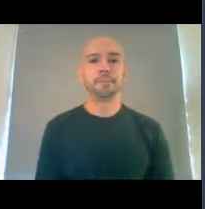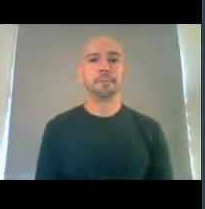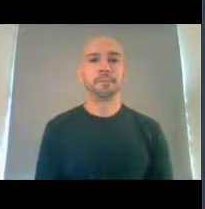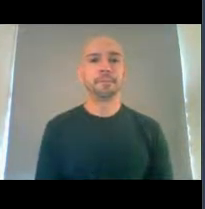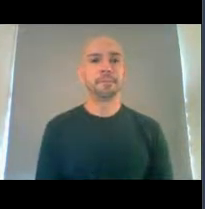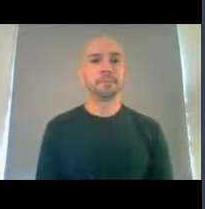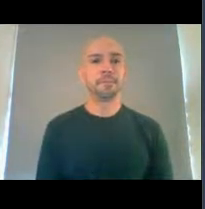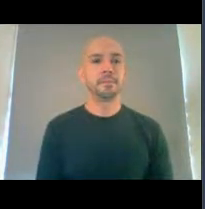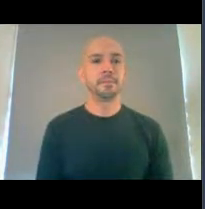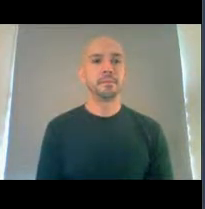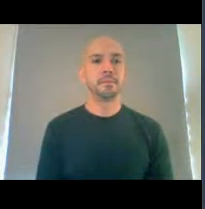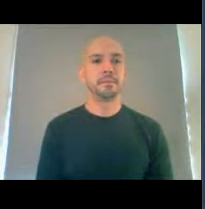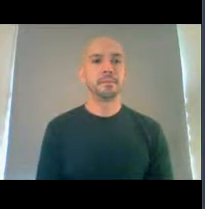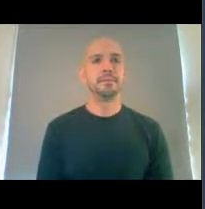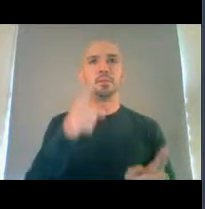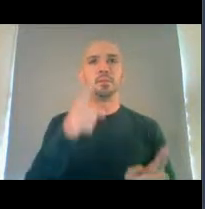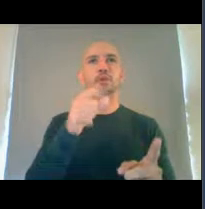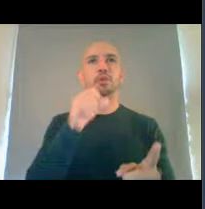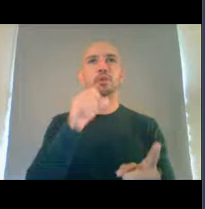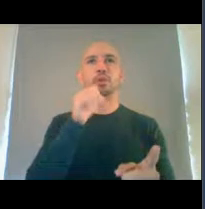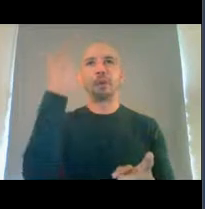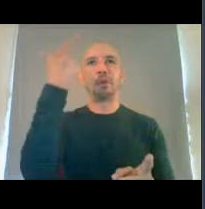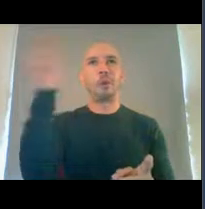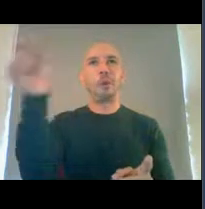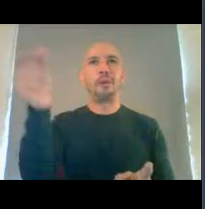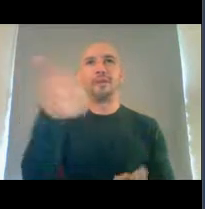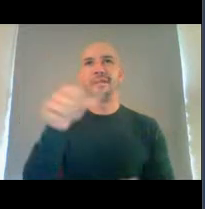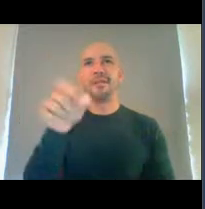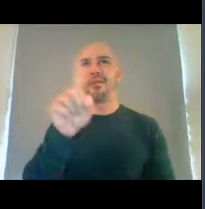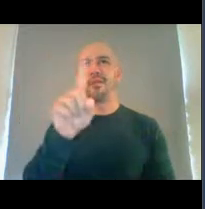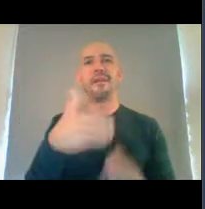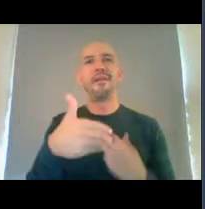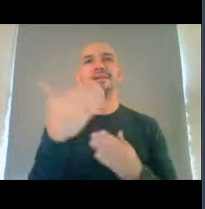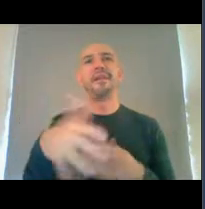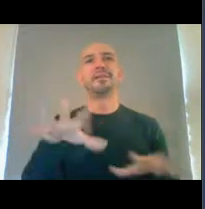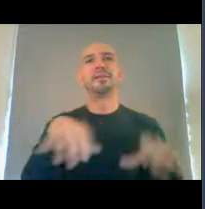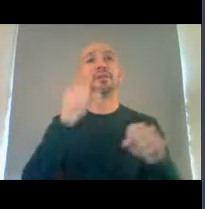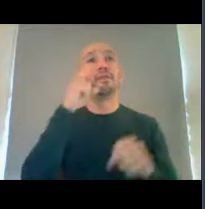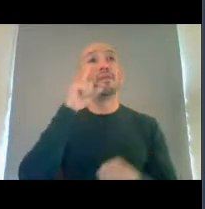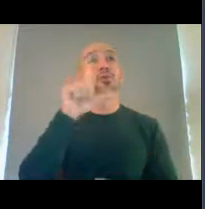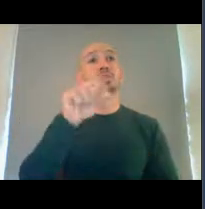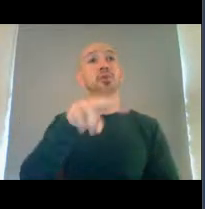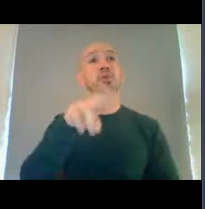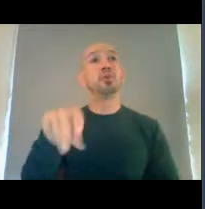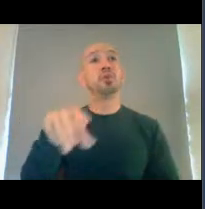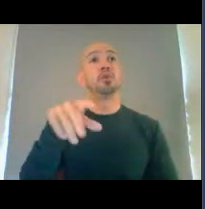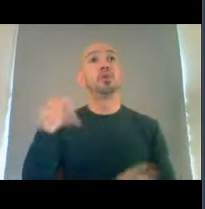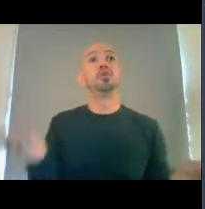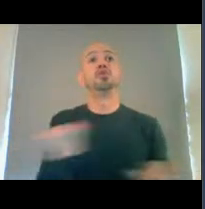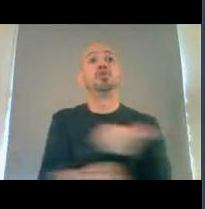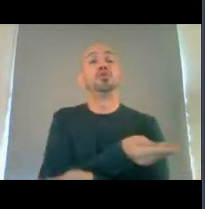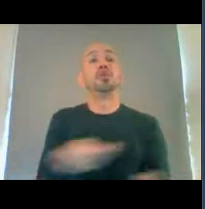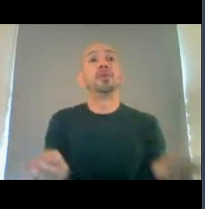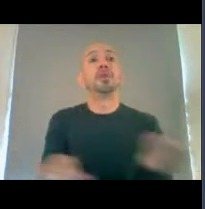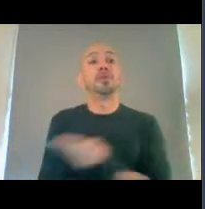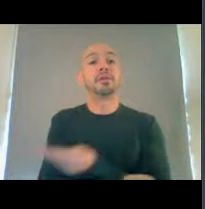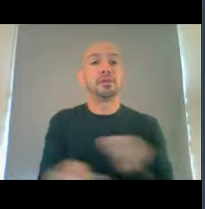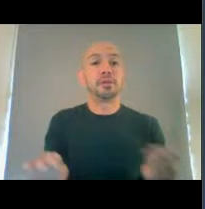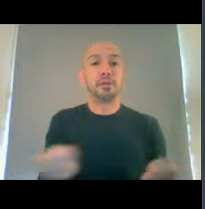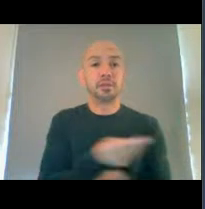you don't think you're going anywhere the next is the adoption of the 2022 trade quarter enhancement program fund estimate